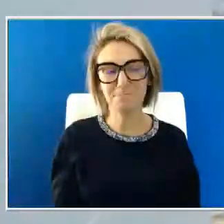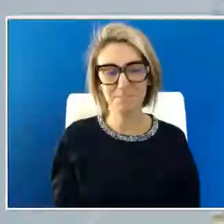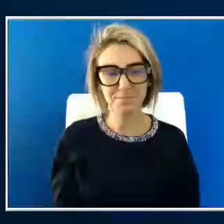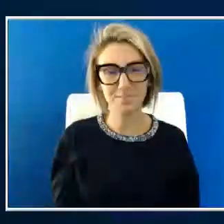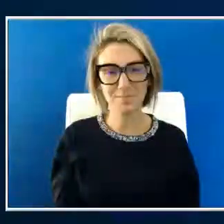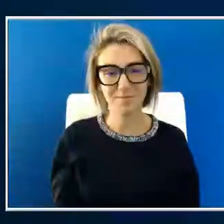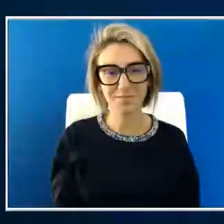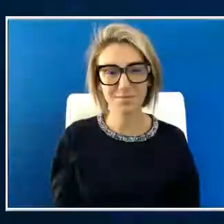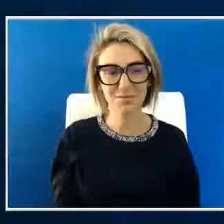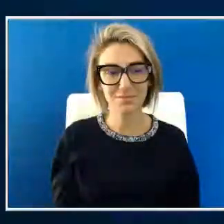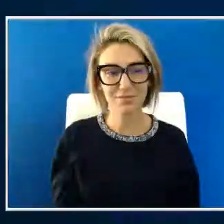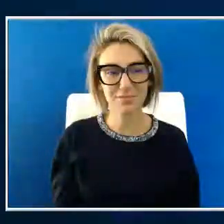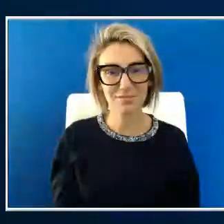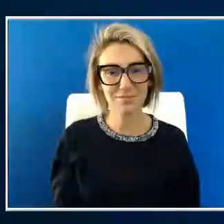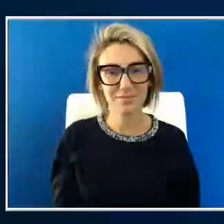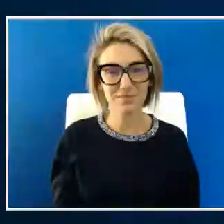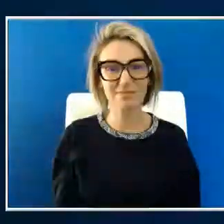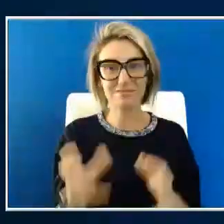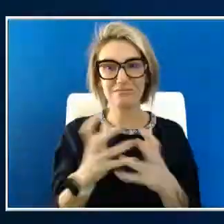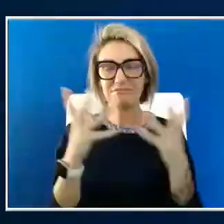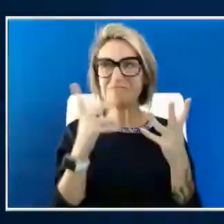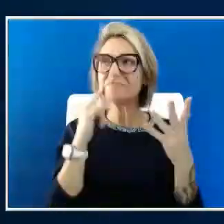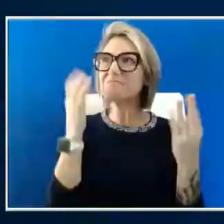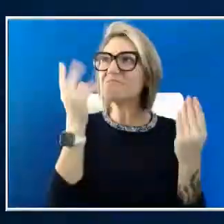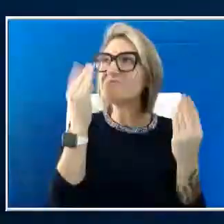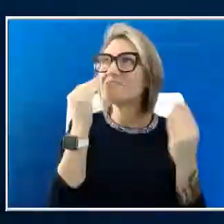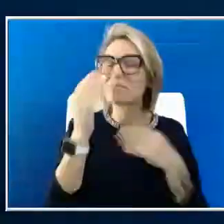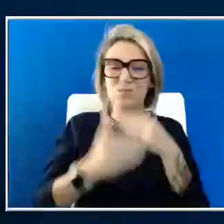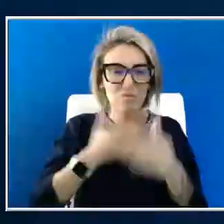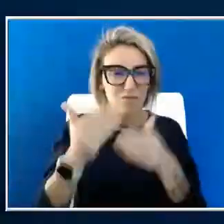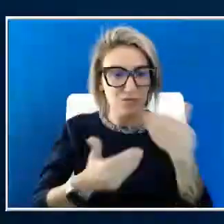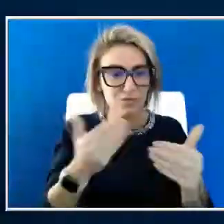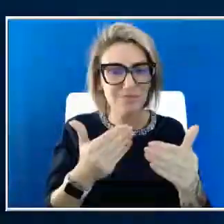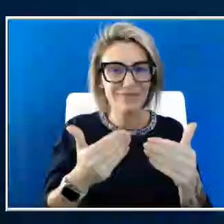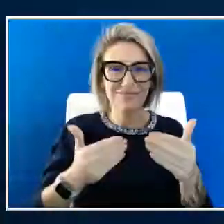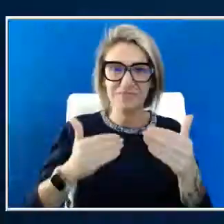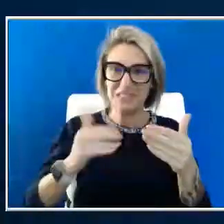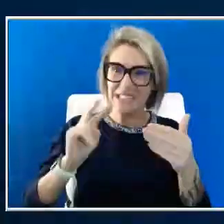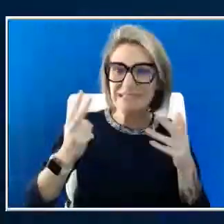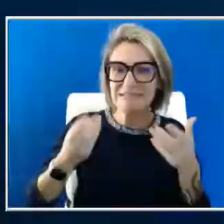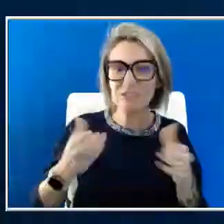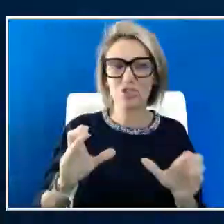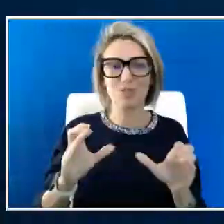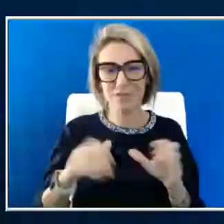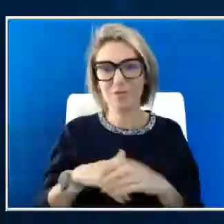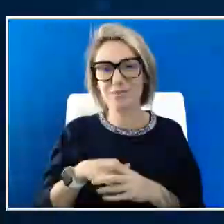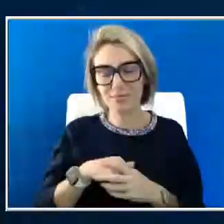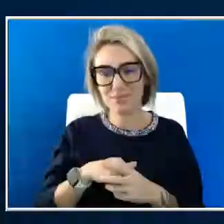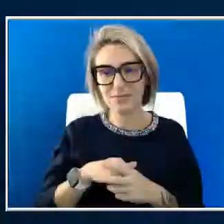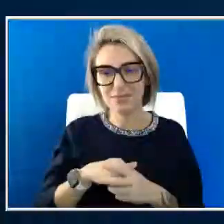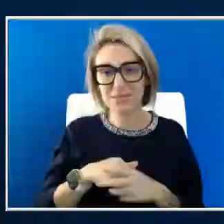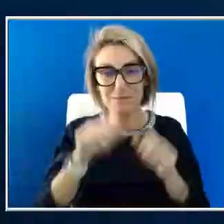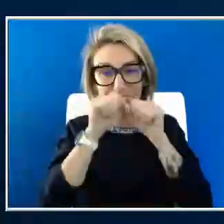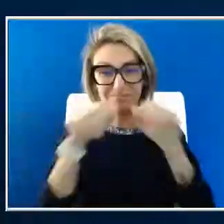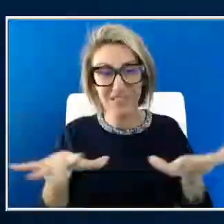it's a lot goes through your head. Seems like you're given a second chance, and so it's a blessing.